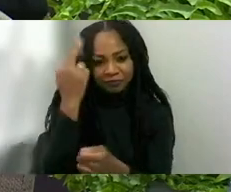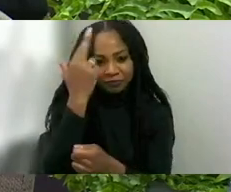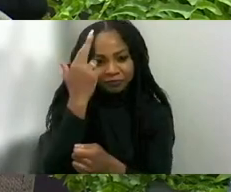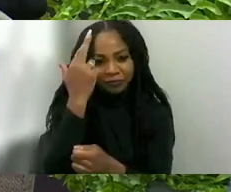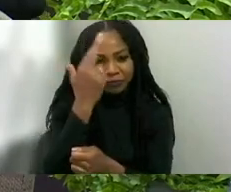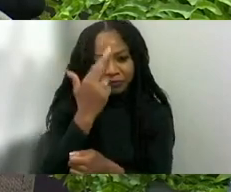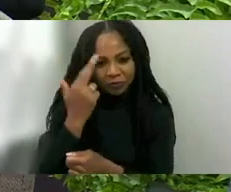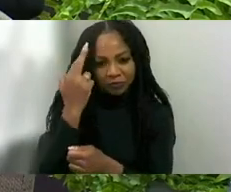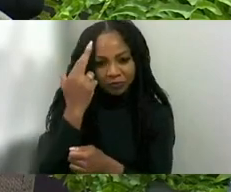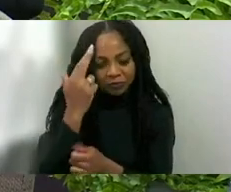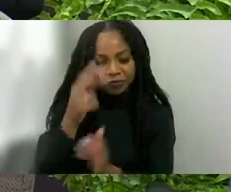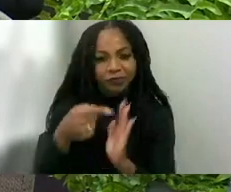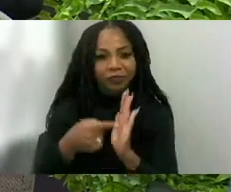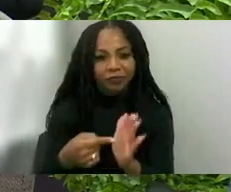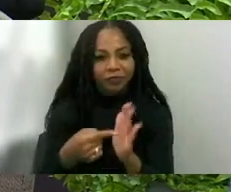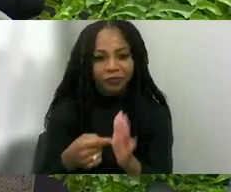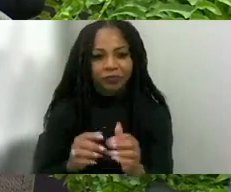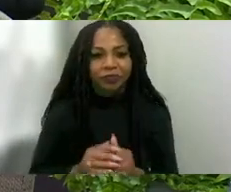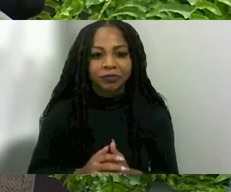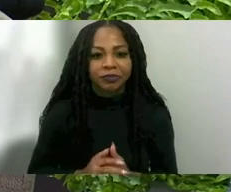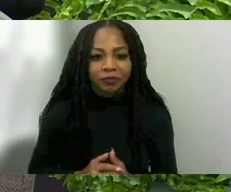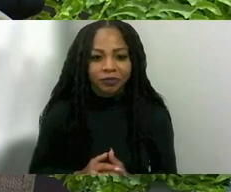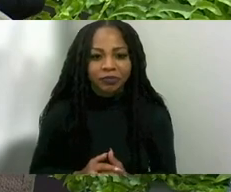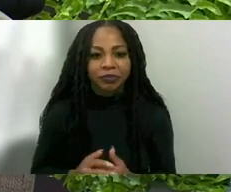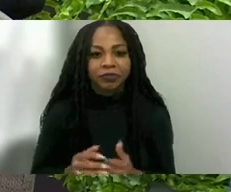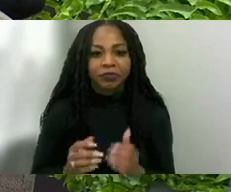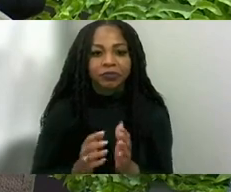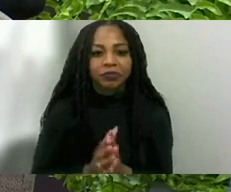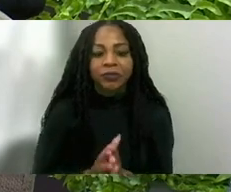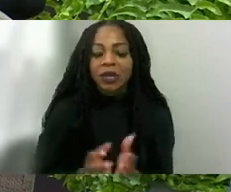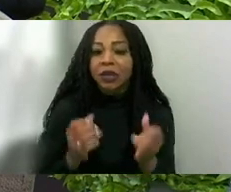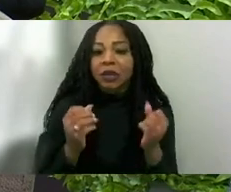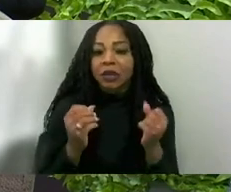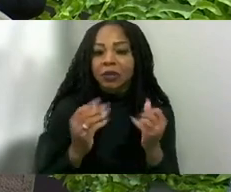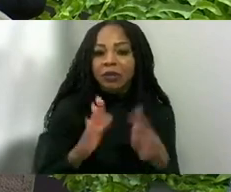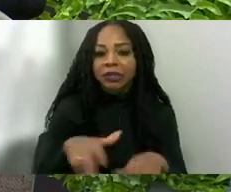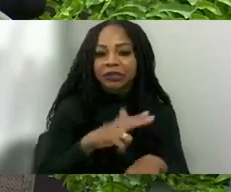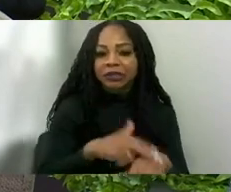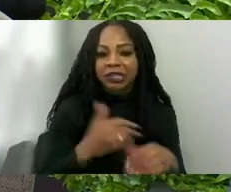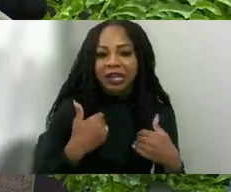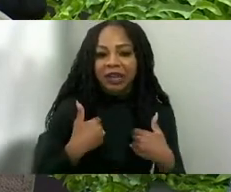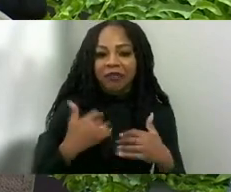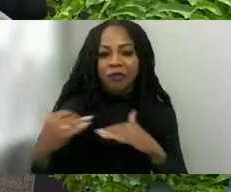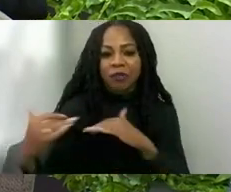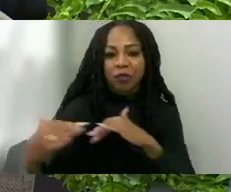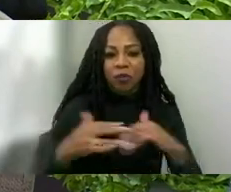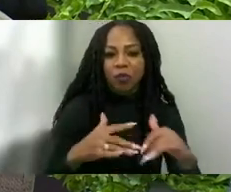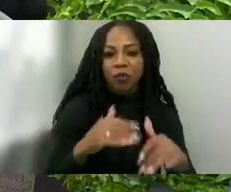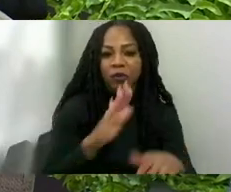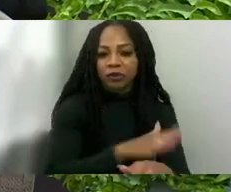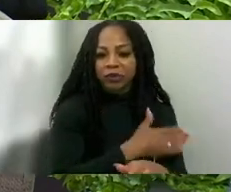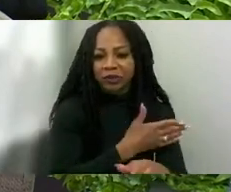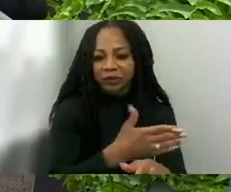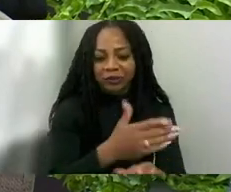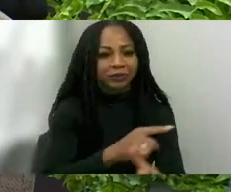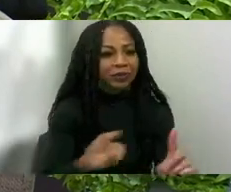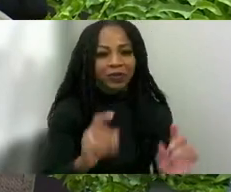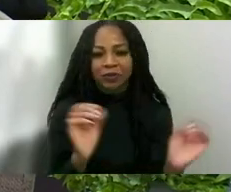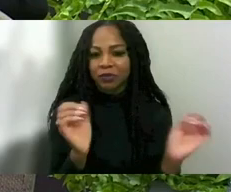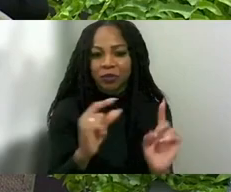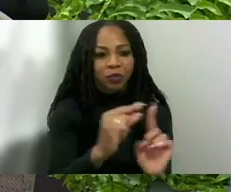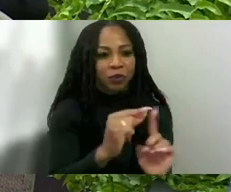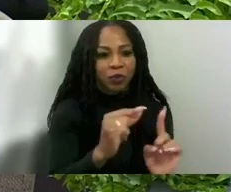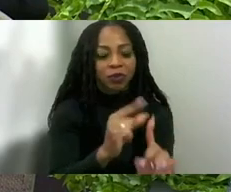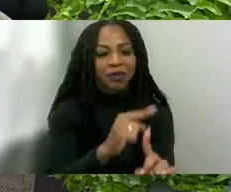instance, there are war songs. Many nations have war songs. There's no words. But this particular sound